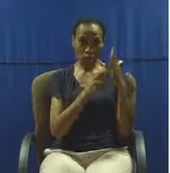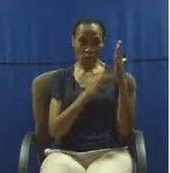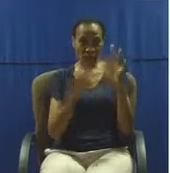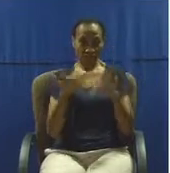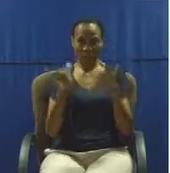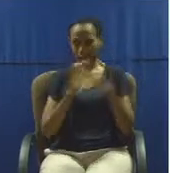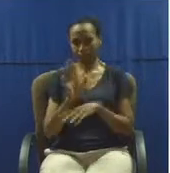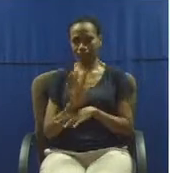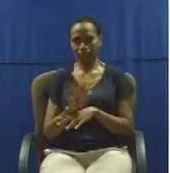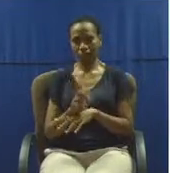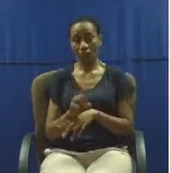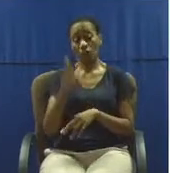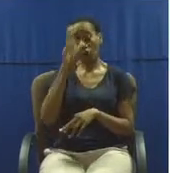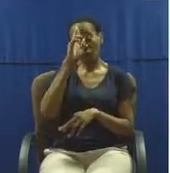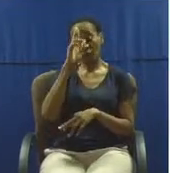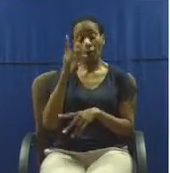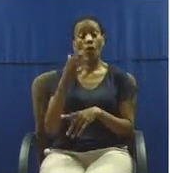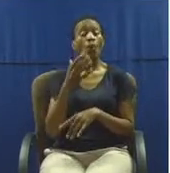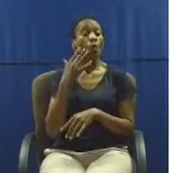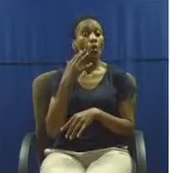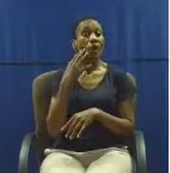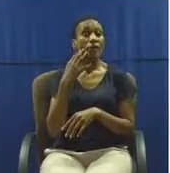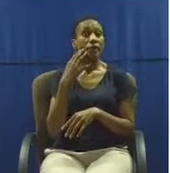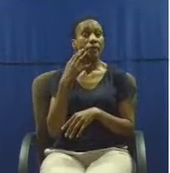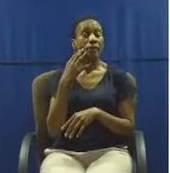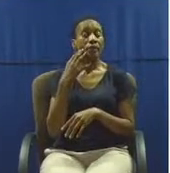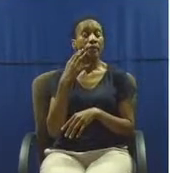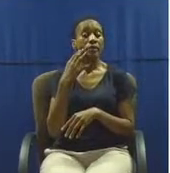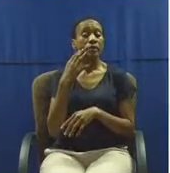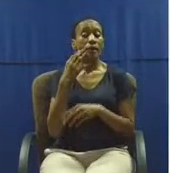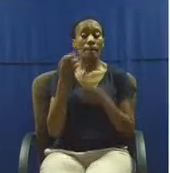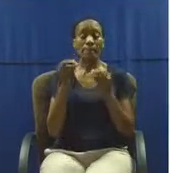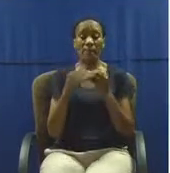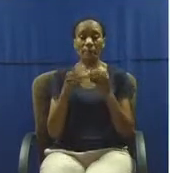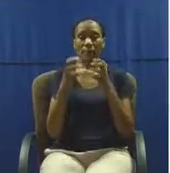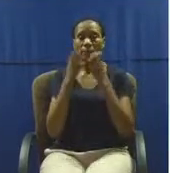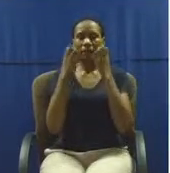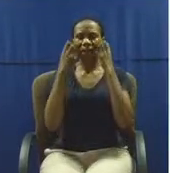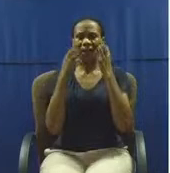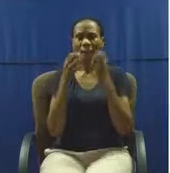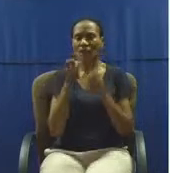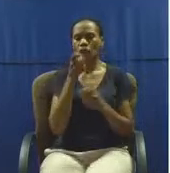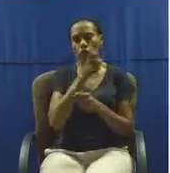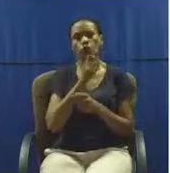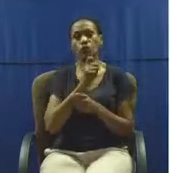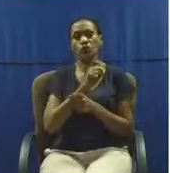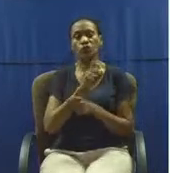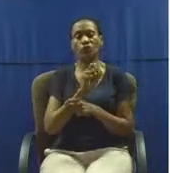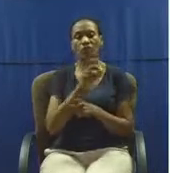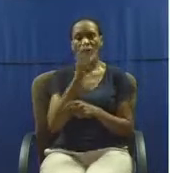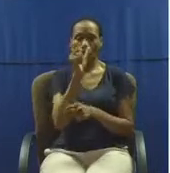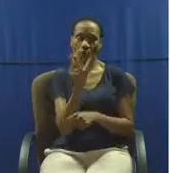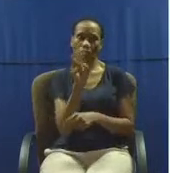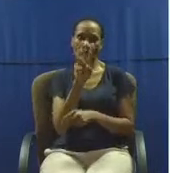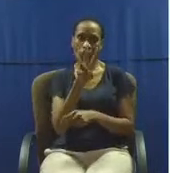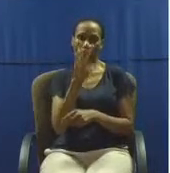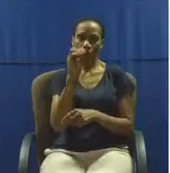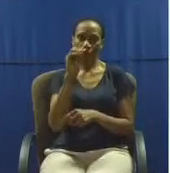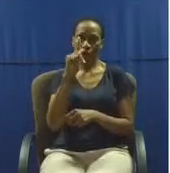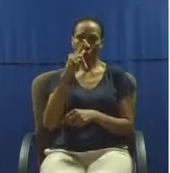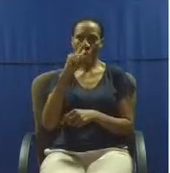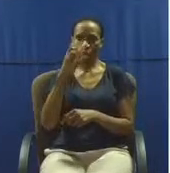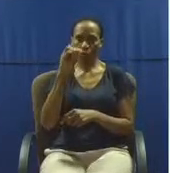Julius Malema, he said if he has focal, it would be, it would be